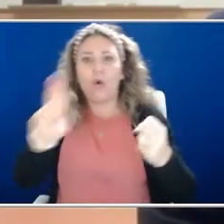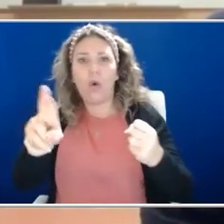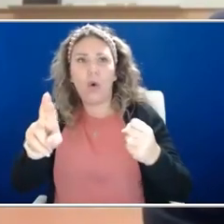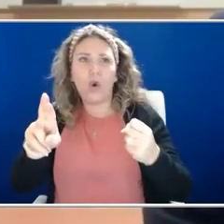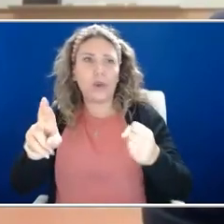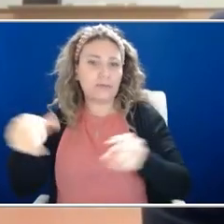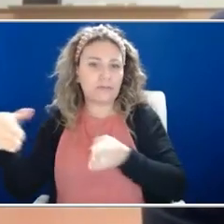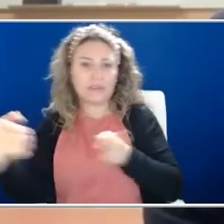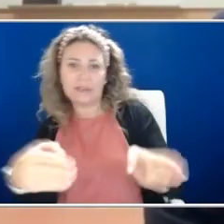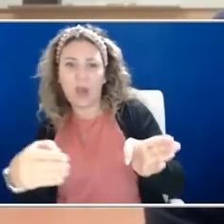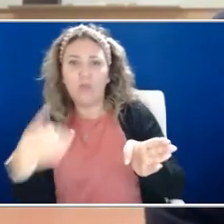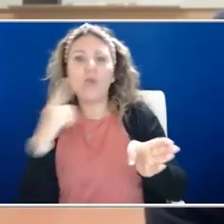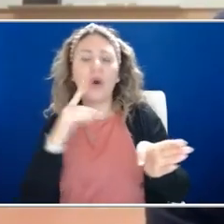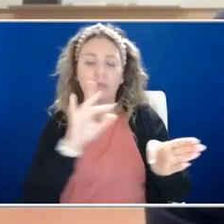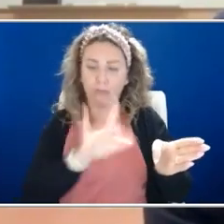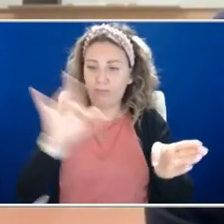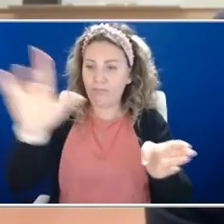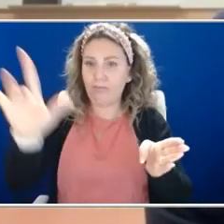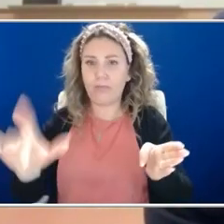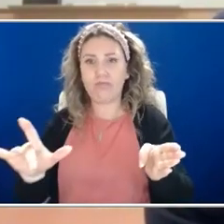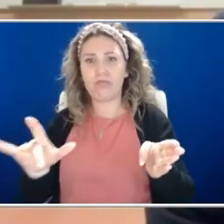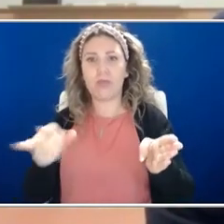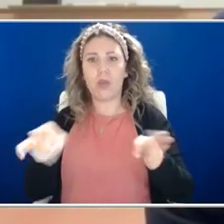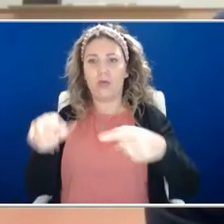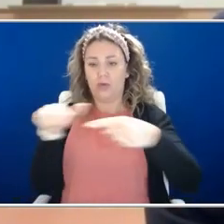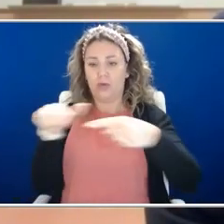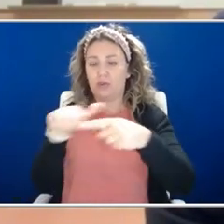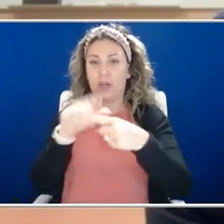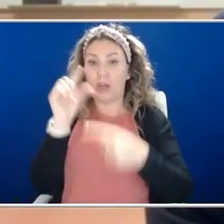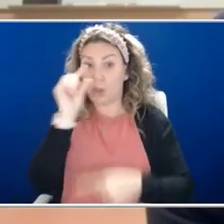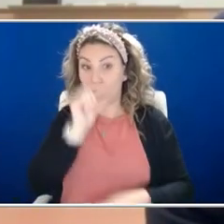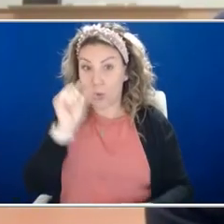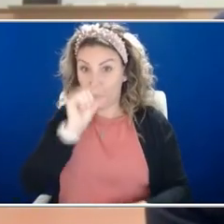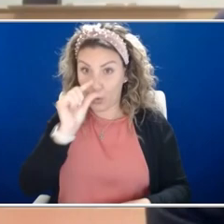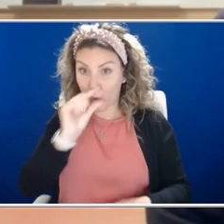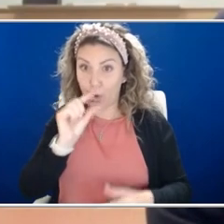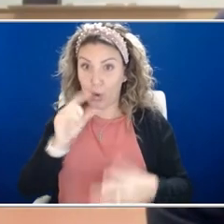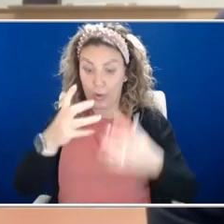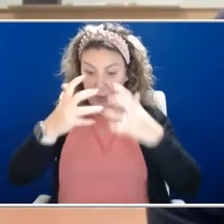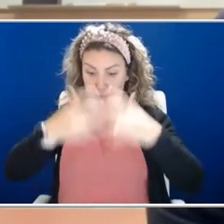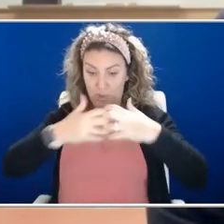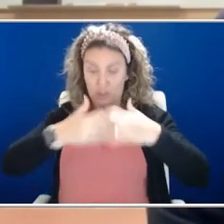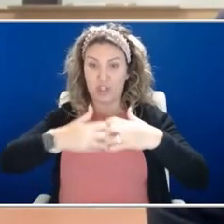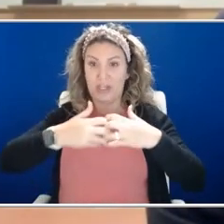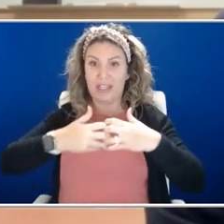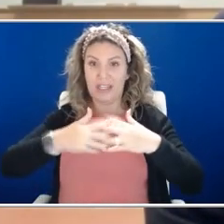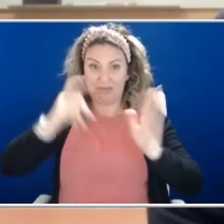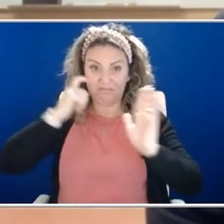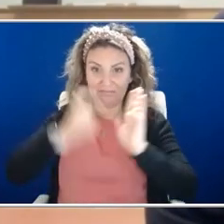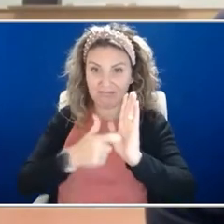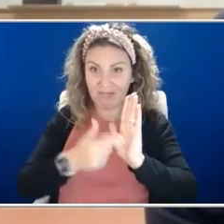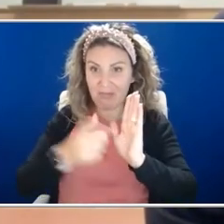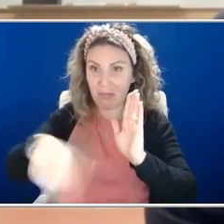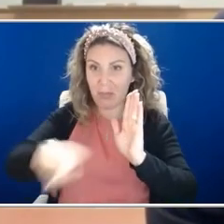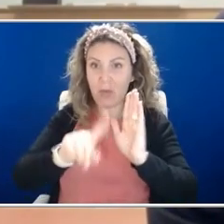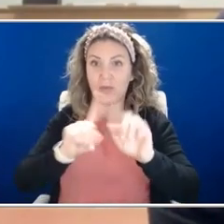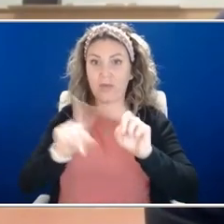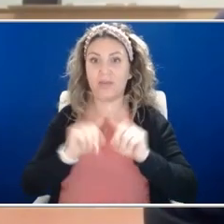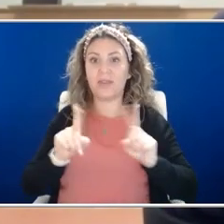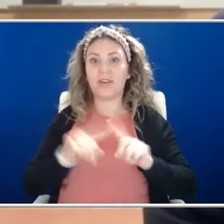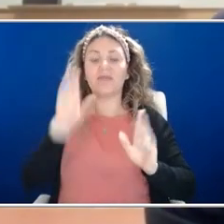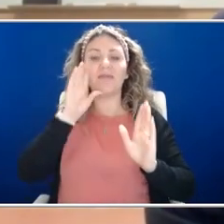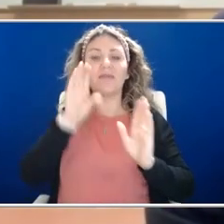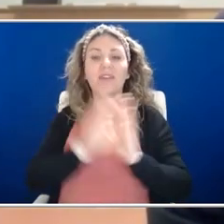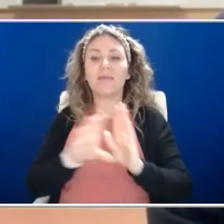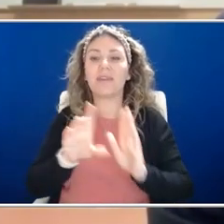click on these images. Essentially, what you're doing is training Google machine learning capability to detect these different images. And then